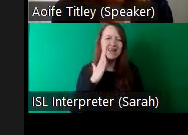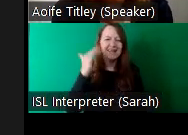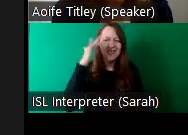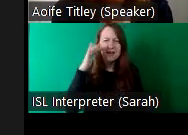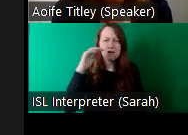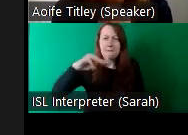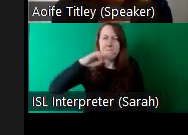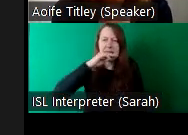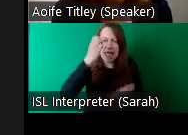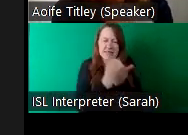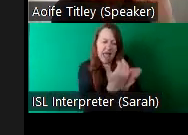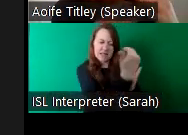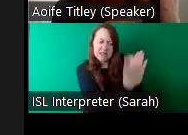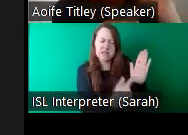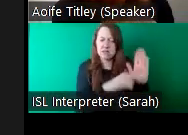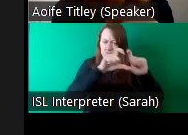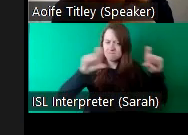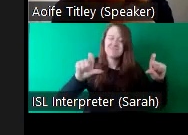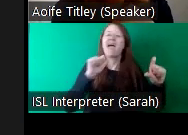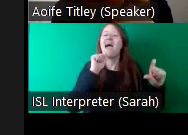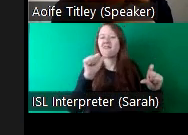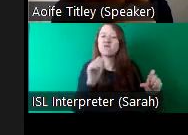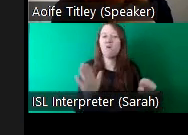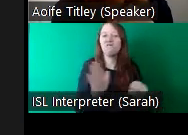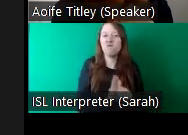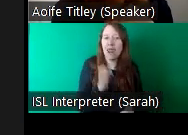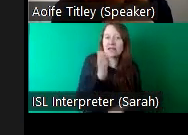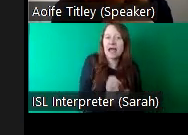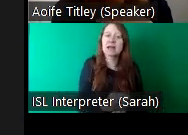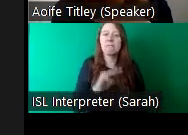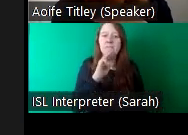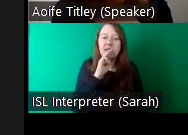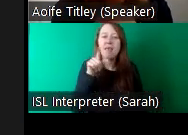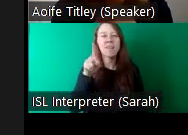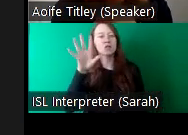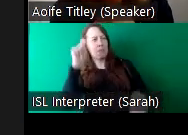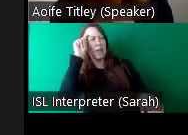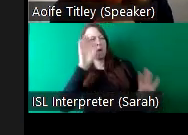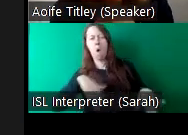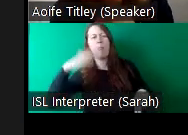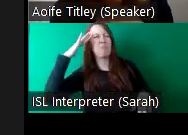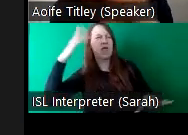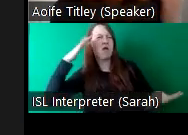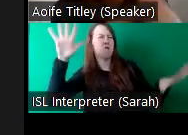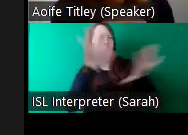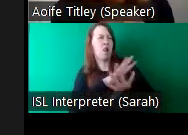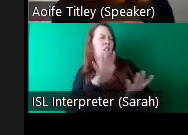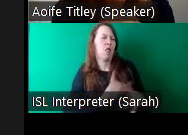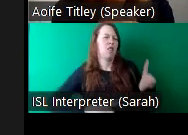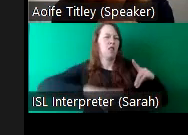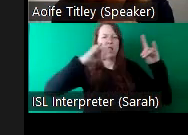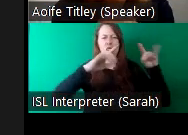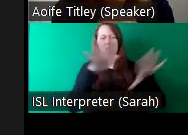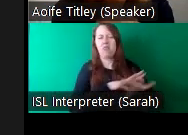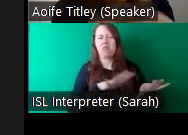can be misunderstood, how it can be perceived as a little bit woolly or maybe a little bit overly theoretical. So Delgado and